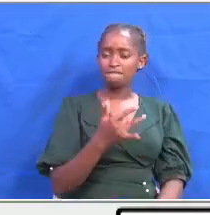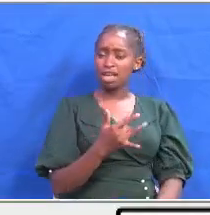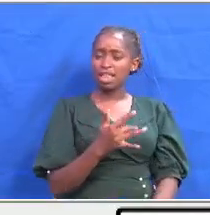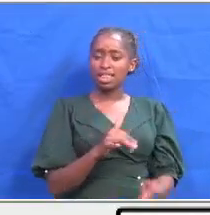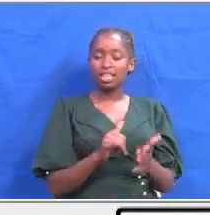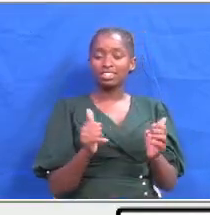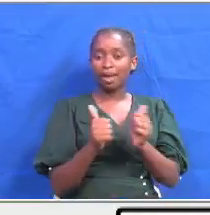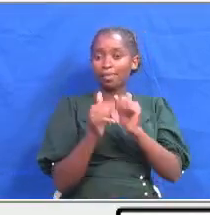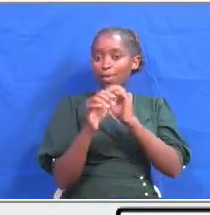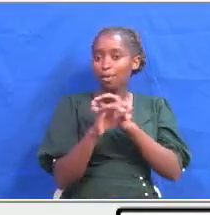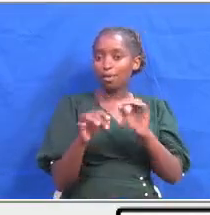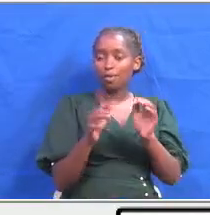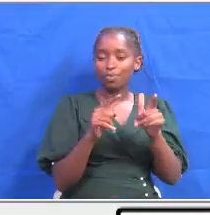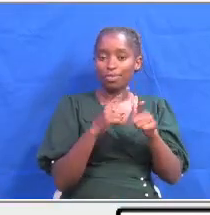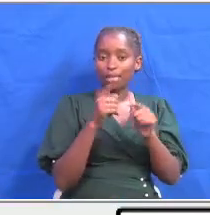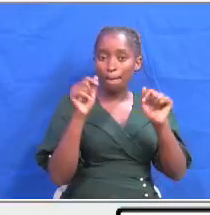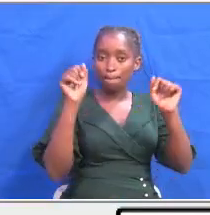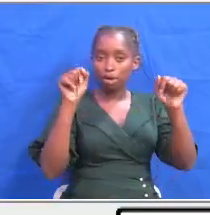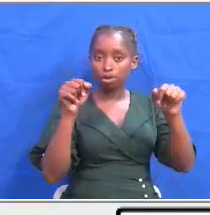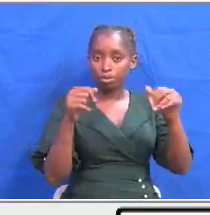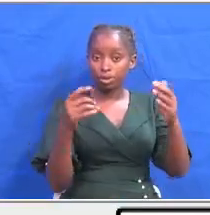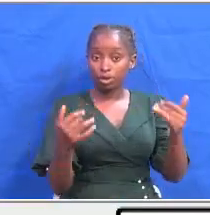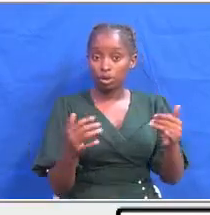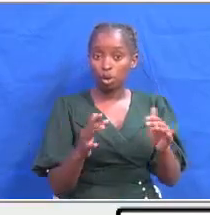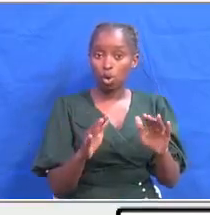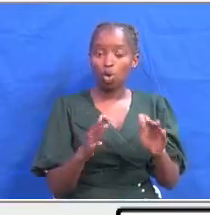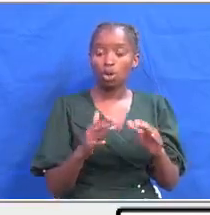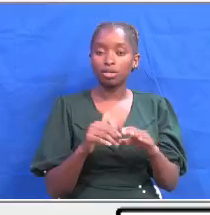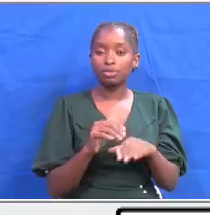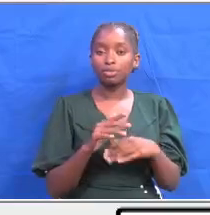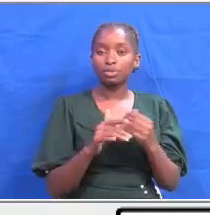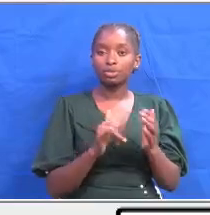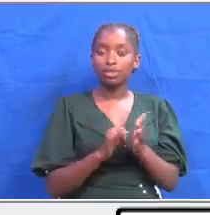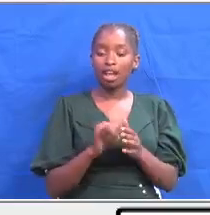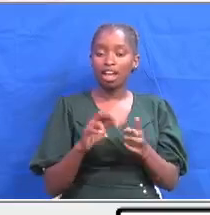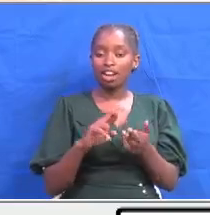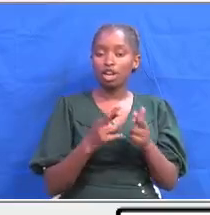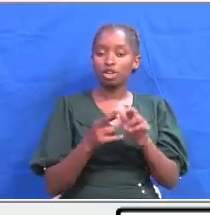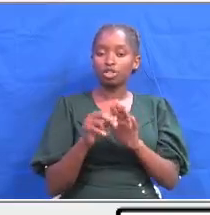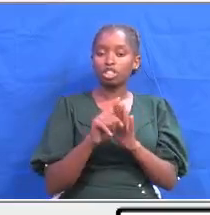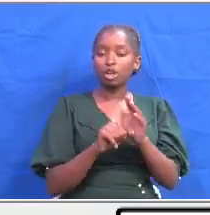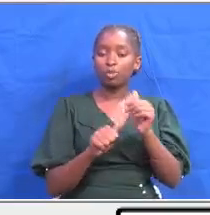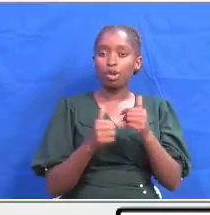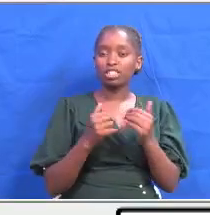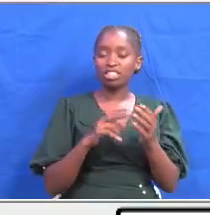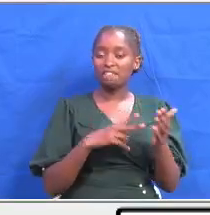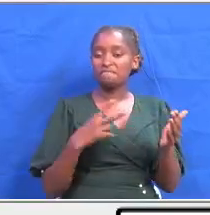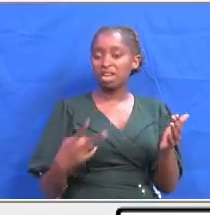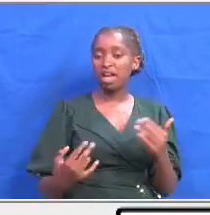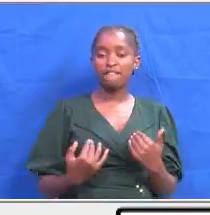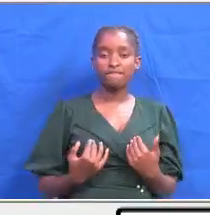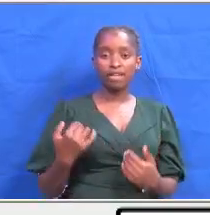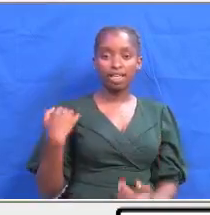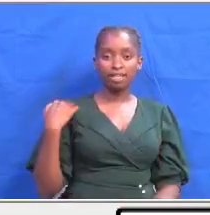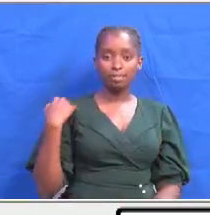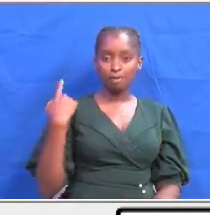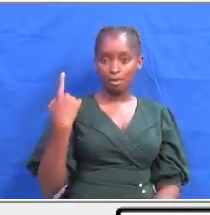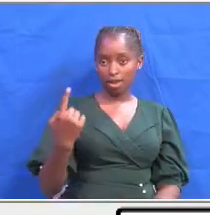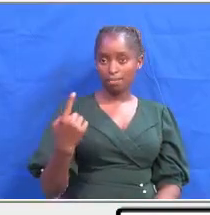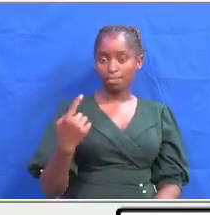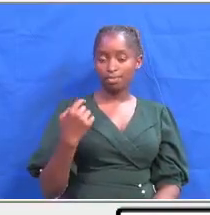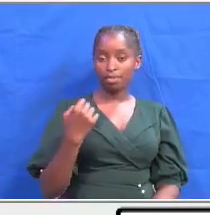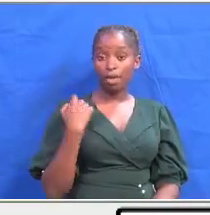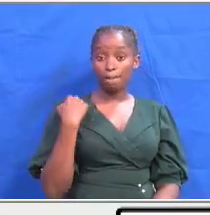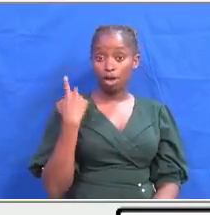Possibly grumbled, possibly fought back, possibly now it exacerbated the relationship that finally fell off. Mm-hmm. That's one. Two things that I need to focus